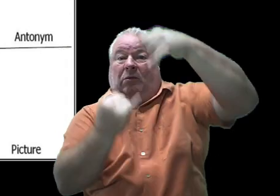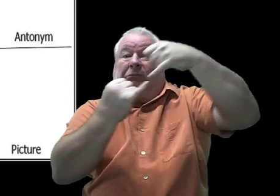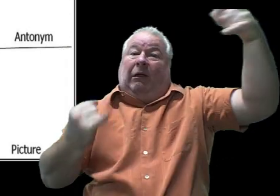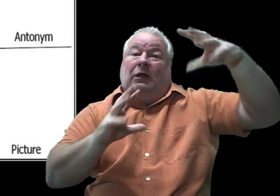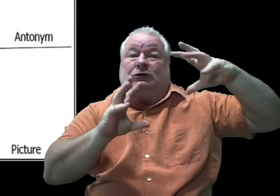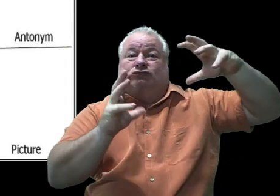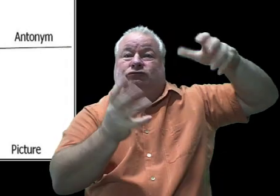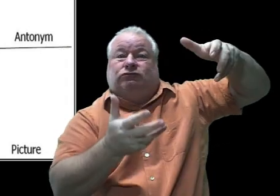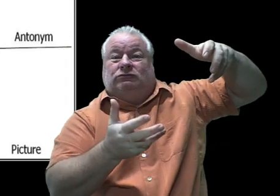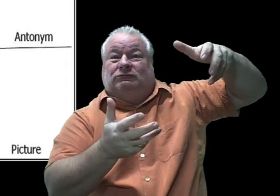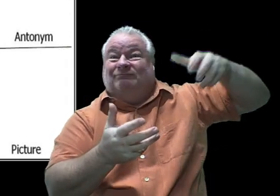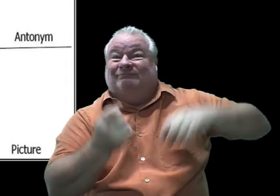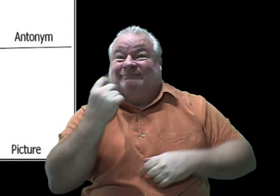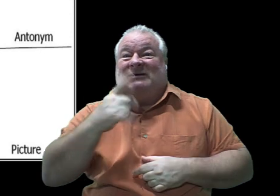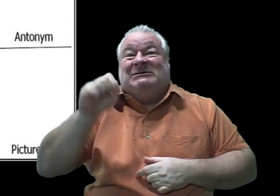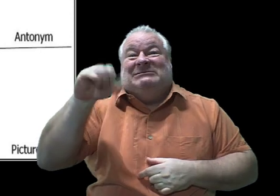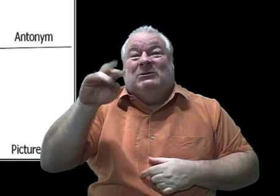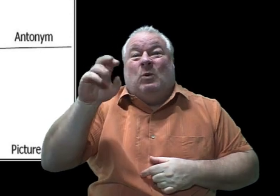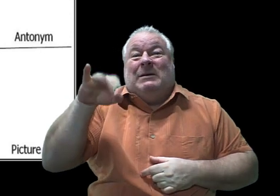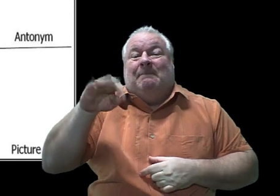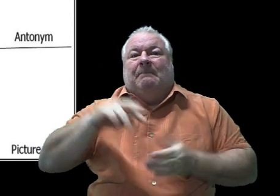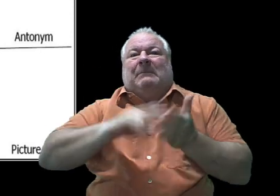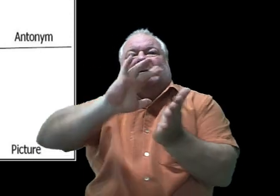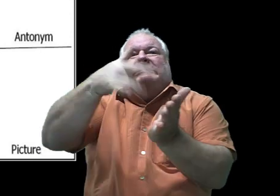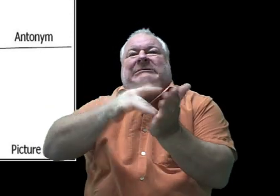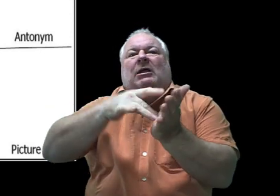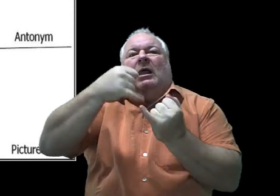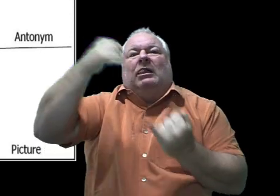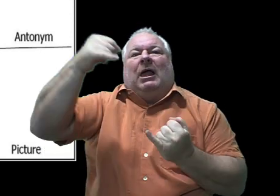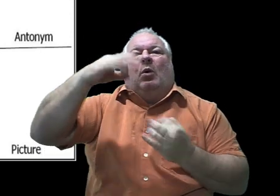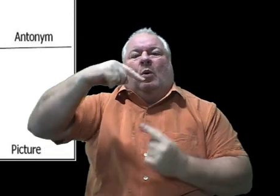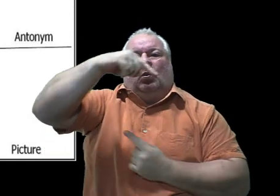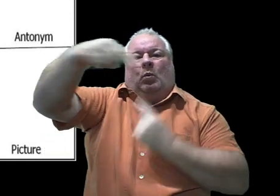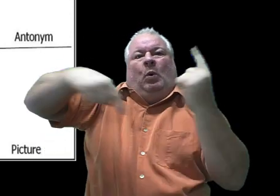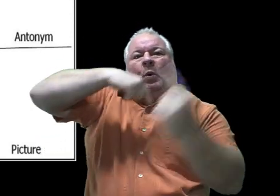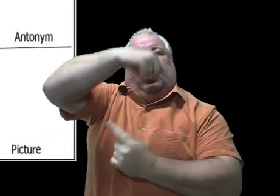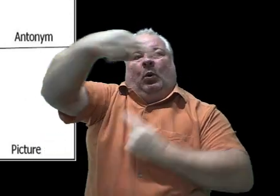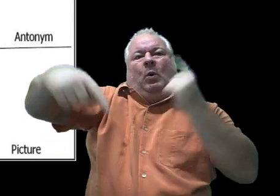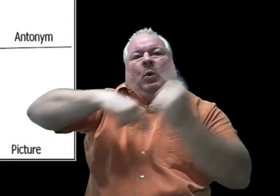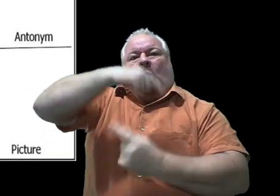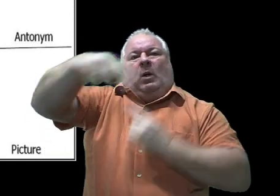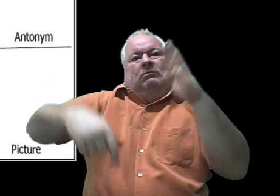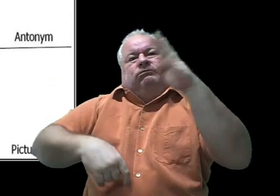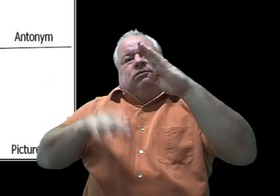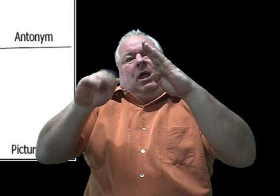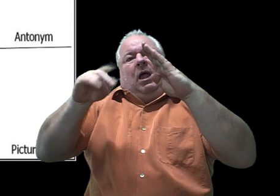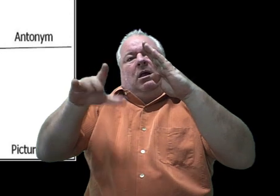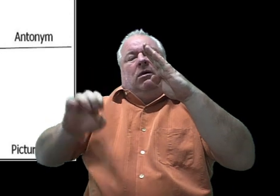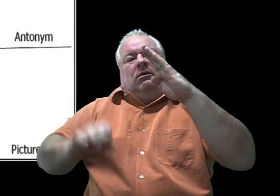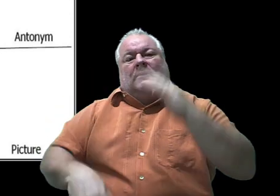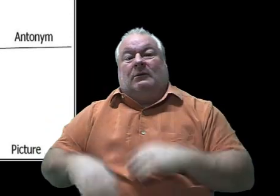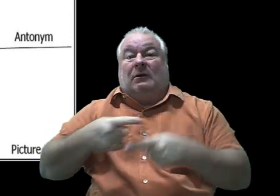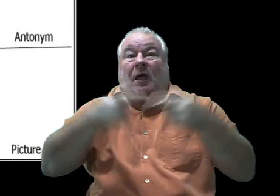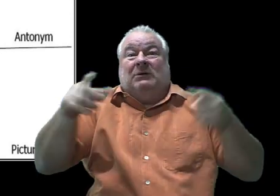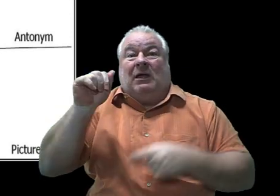Axis. Some synonyms is a center line or a spinning angle.